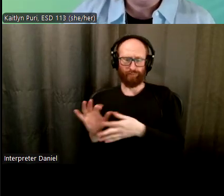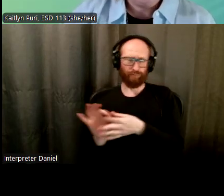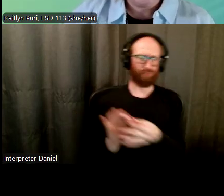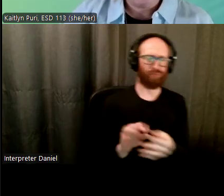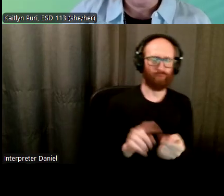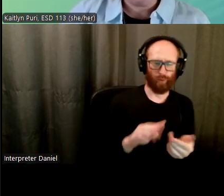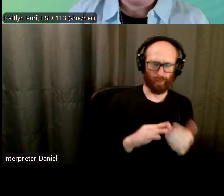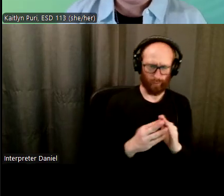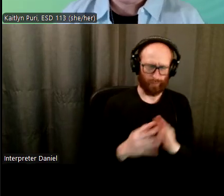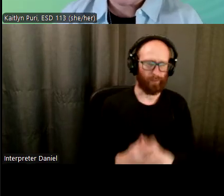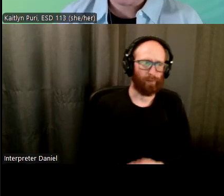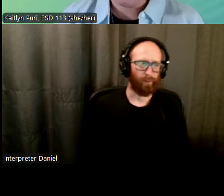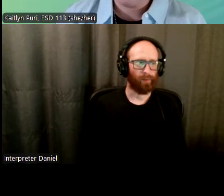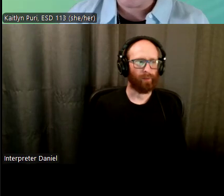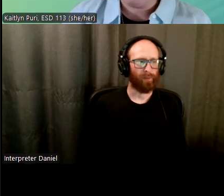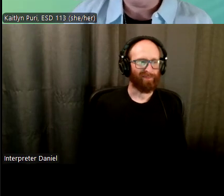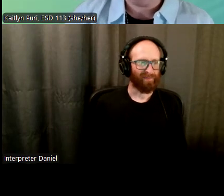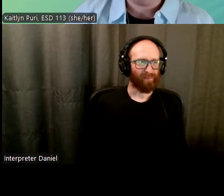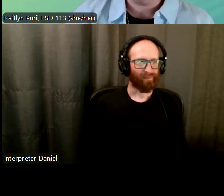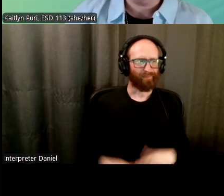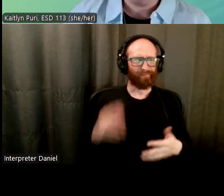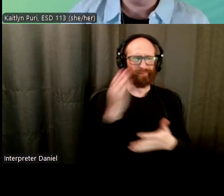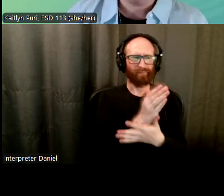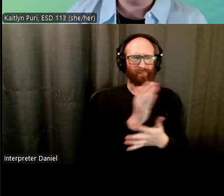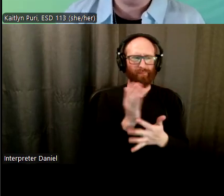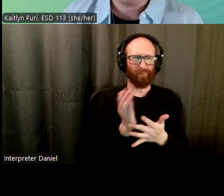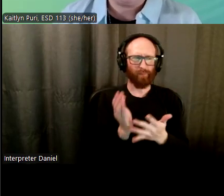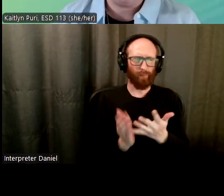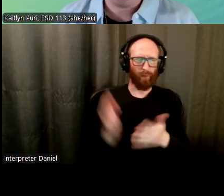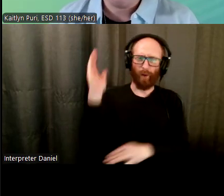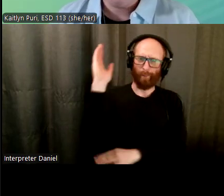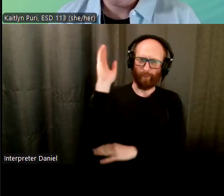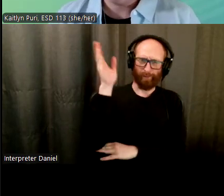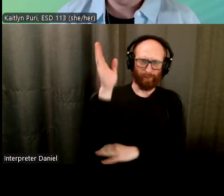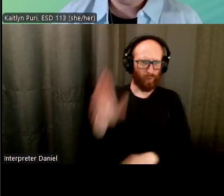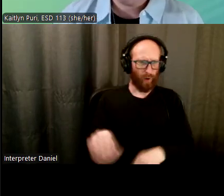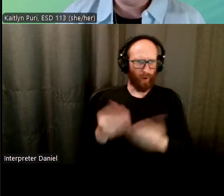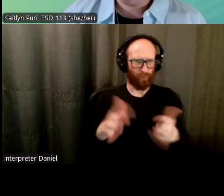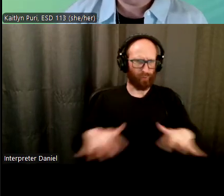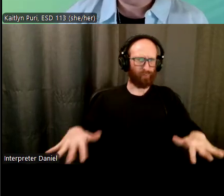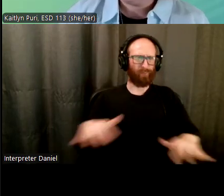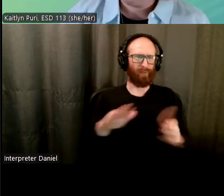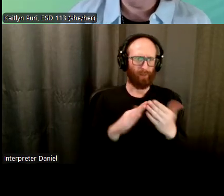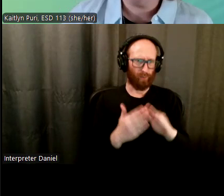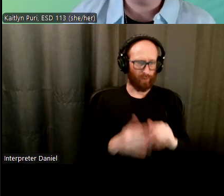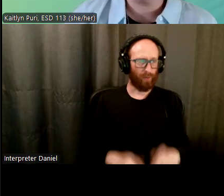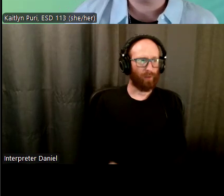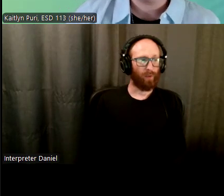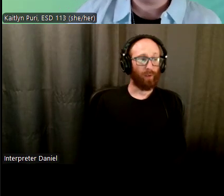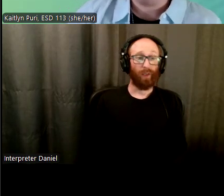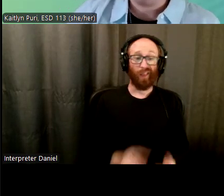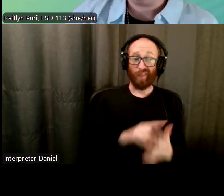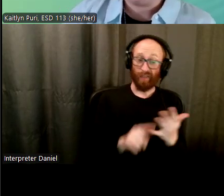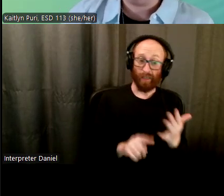So these are presentations that we offer to the community. These are in person or